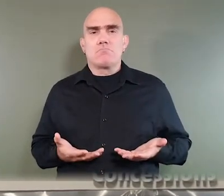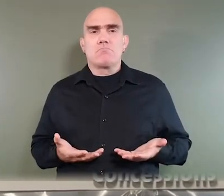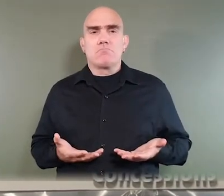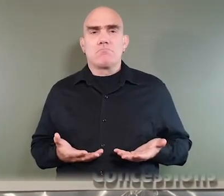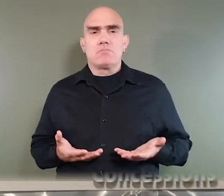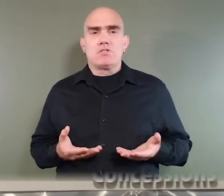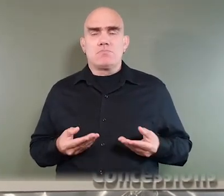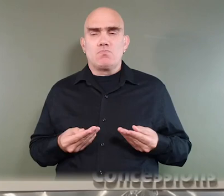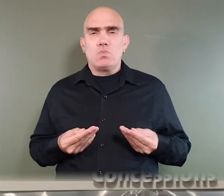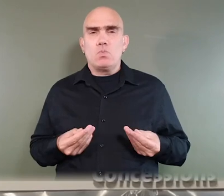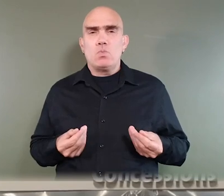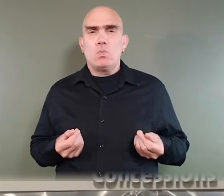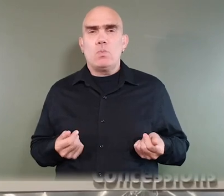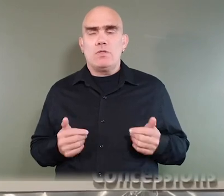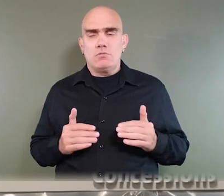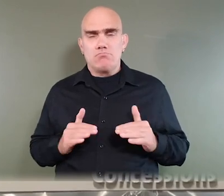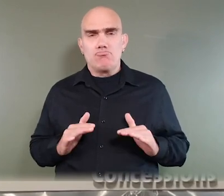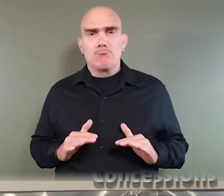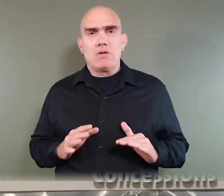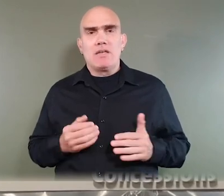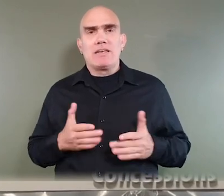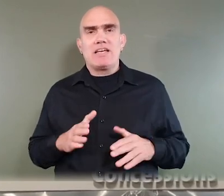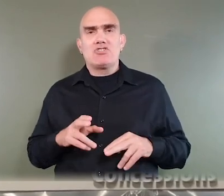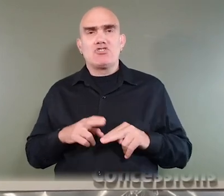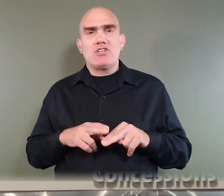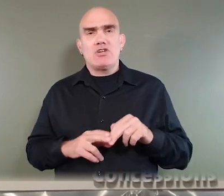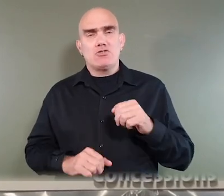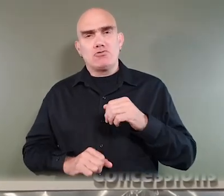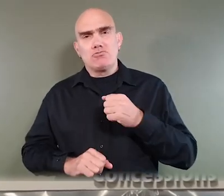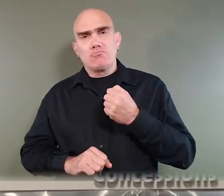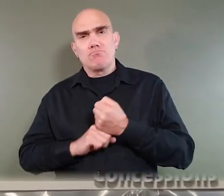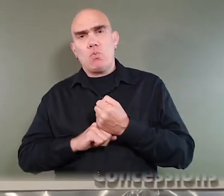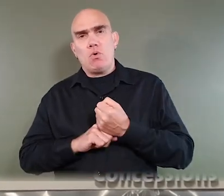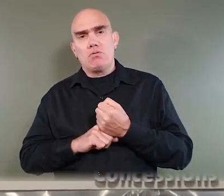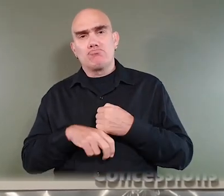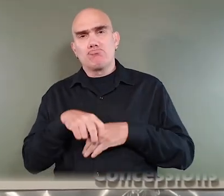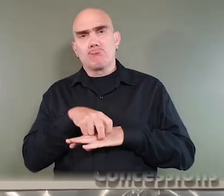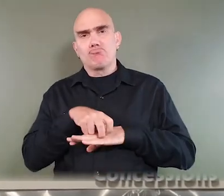smooth and letting the chairs hold us up.